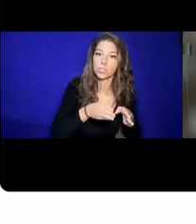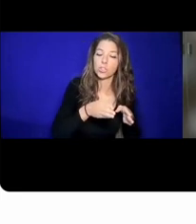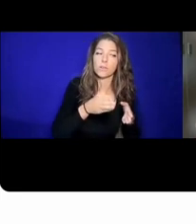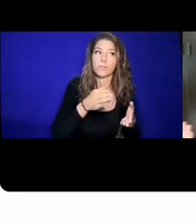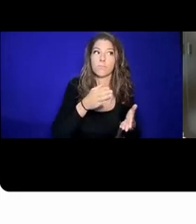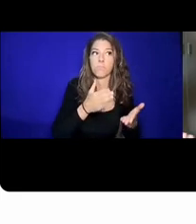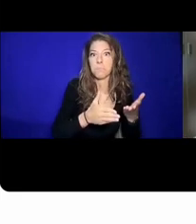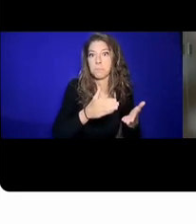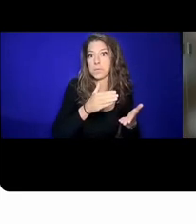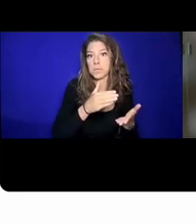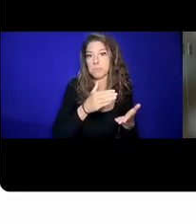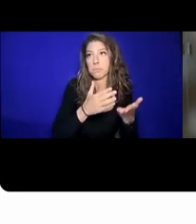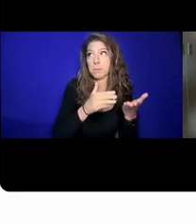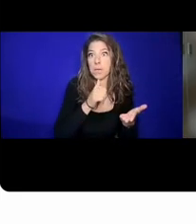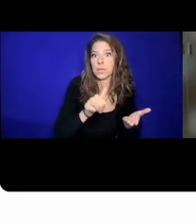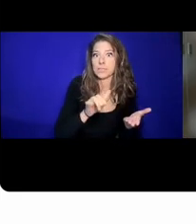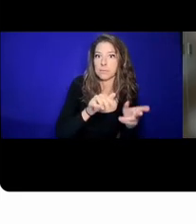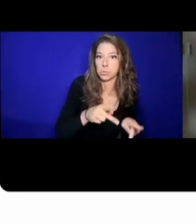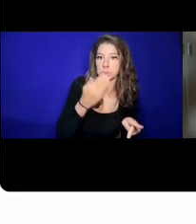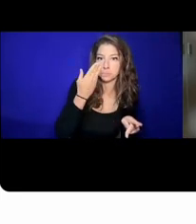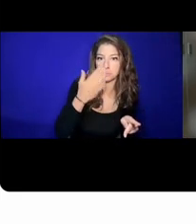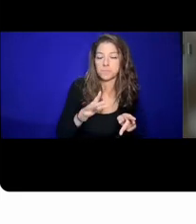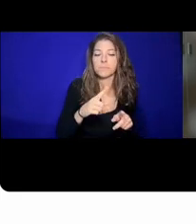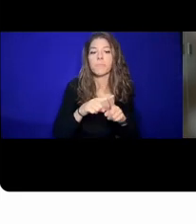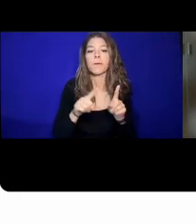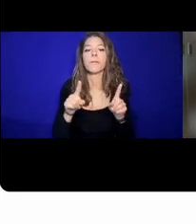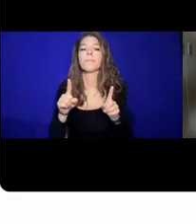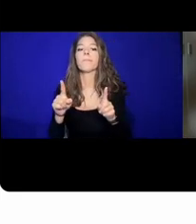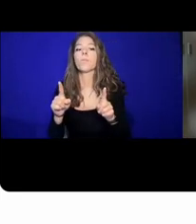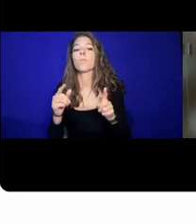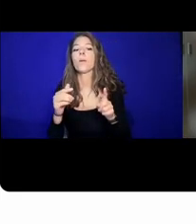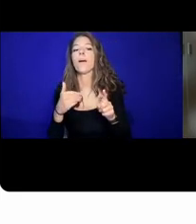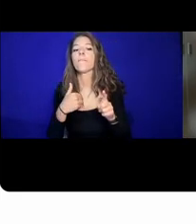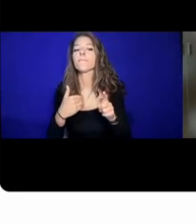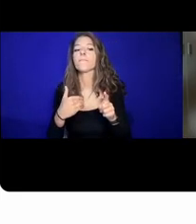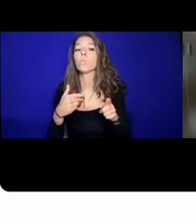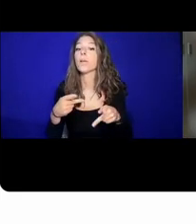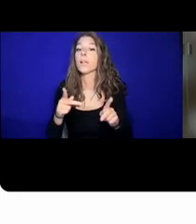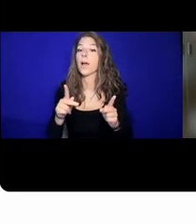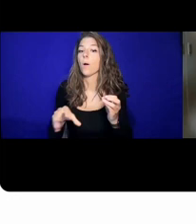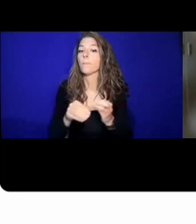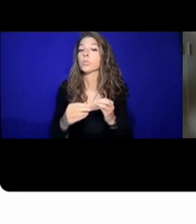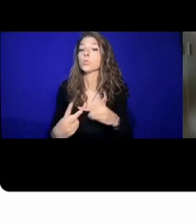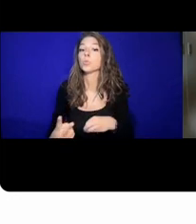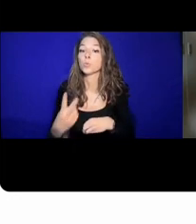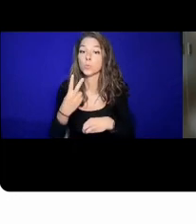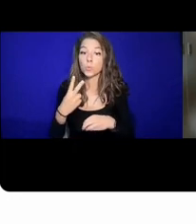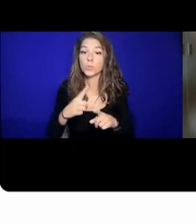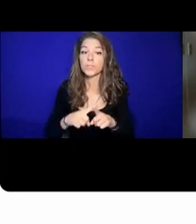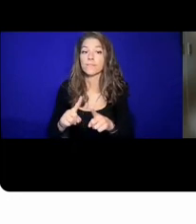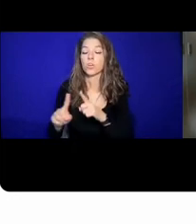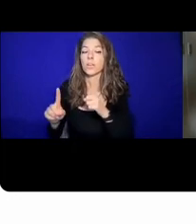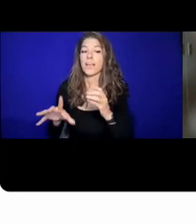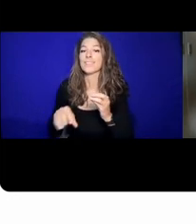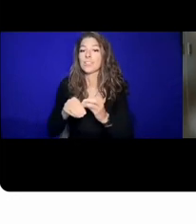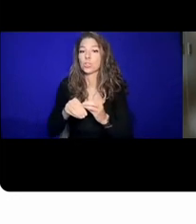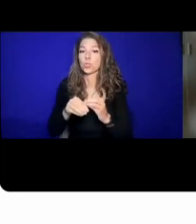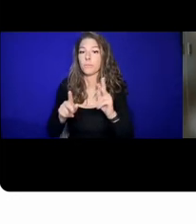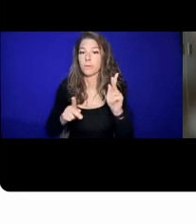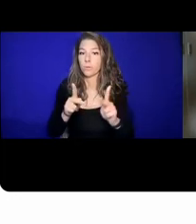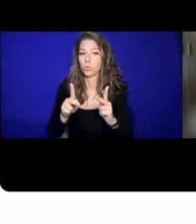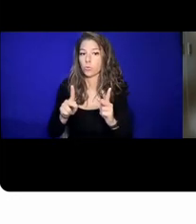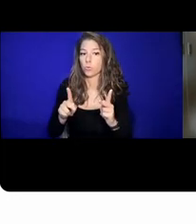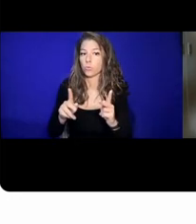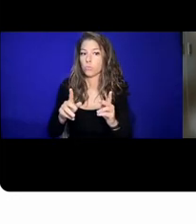same person, we also allow for up to 2 different secondary agents to be added. These